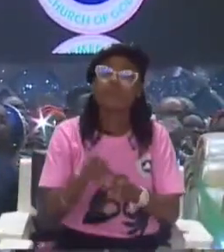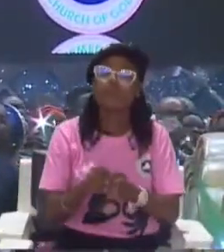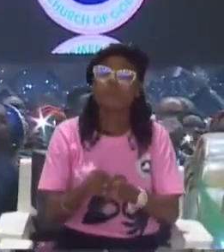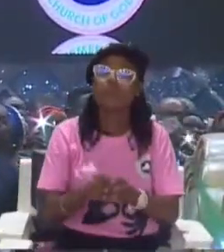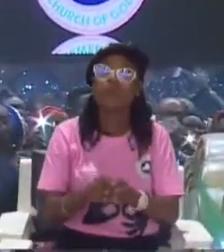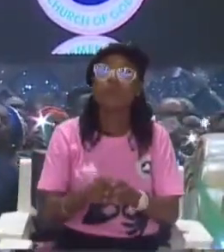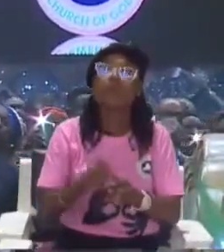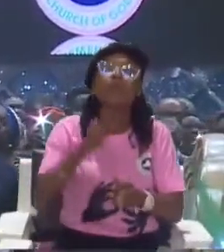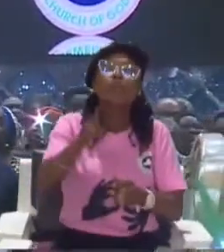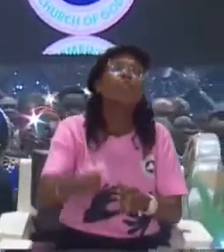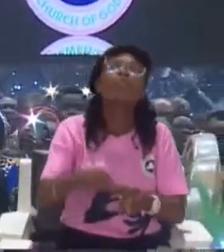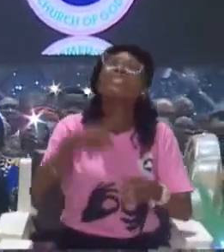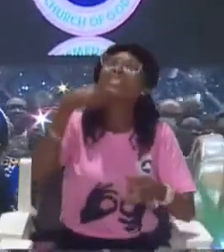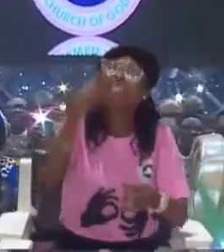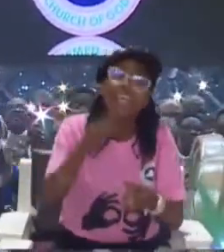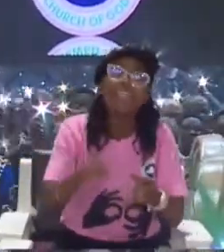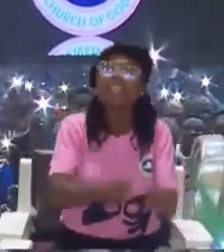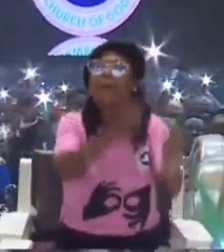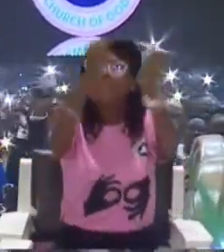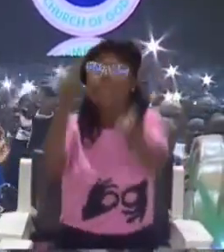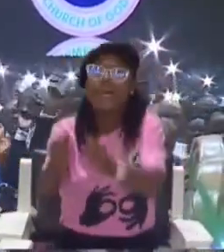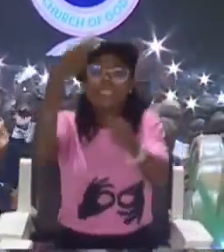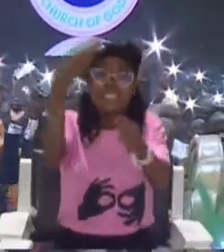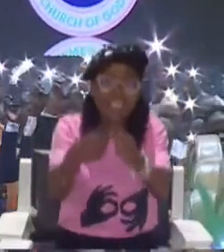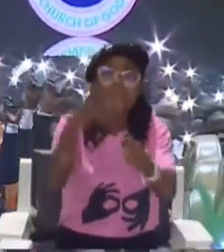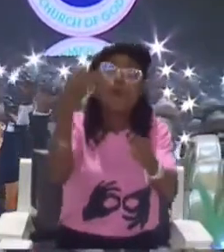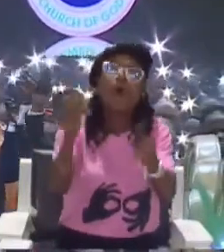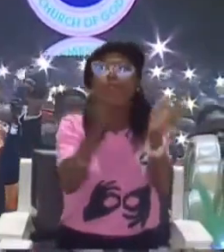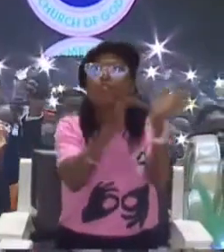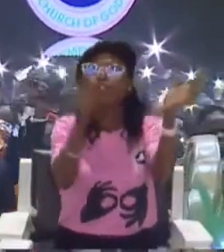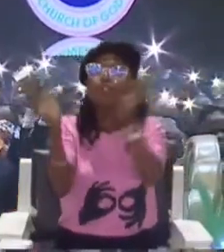say, in the mighty name of Jesus, and